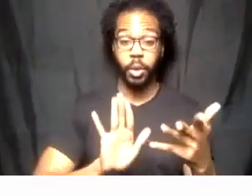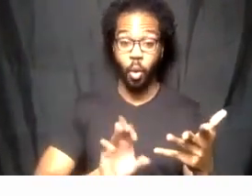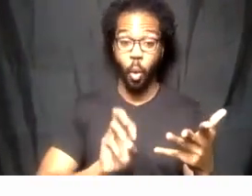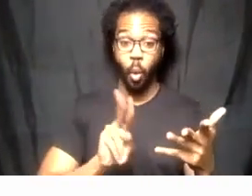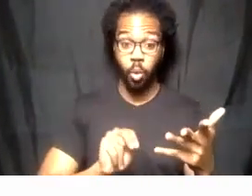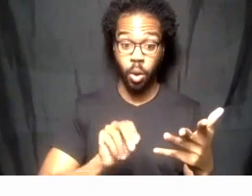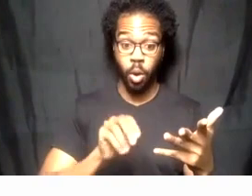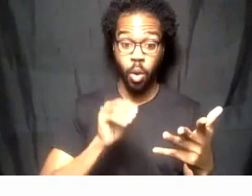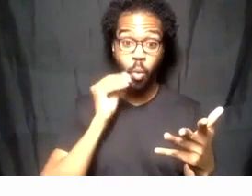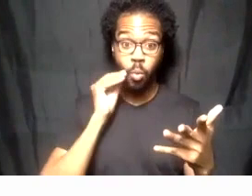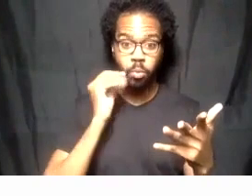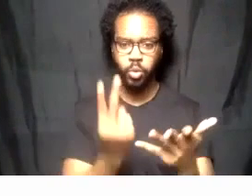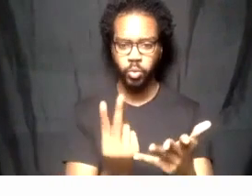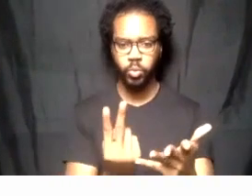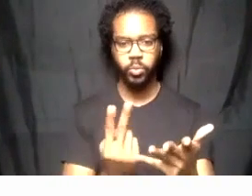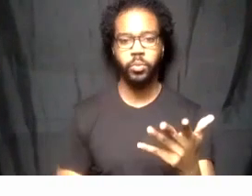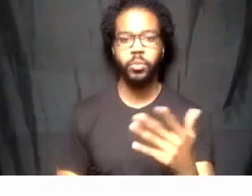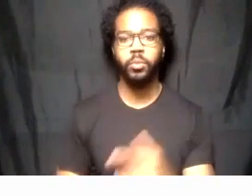2.